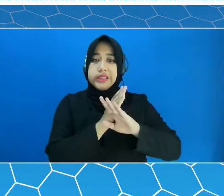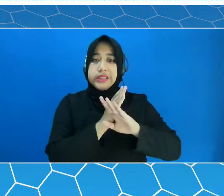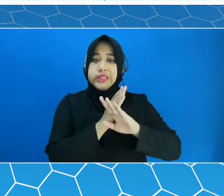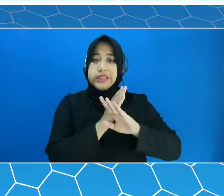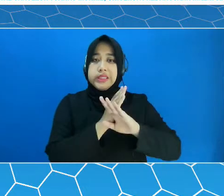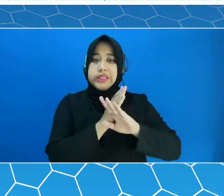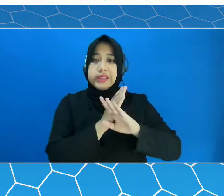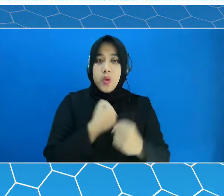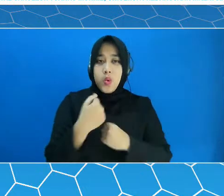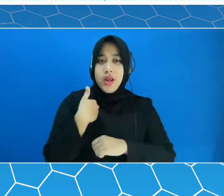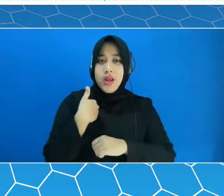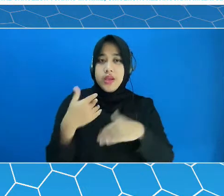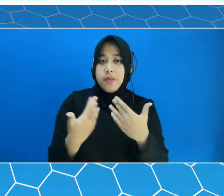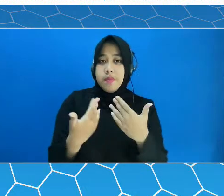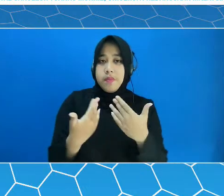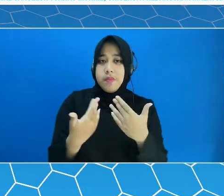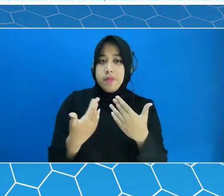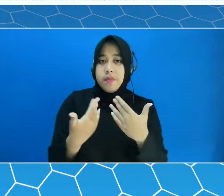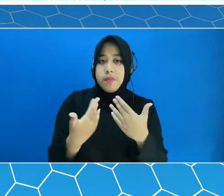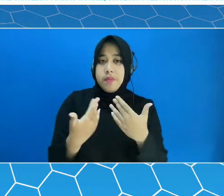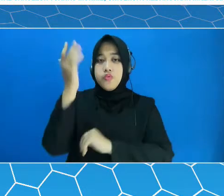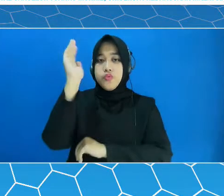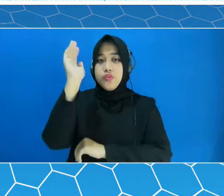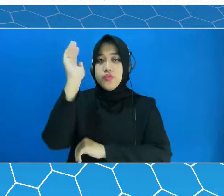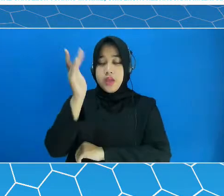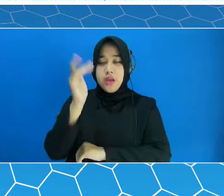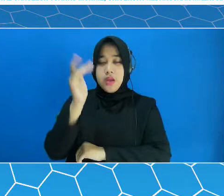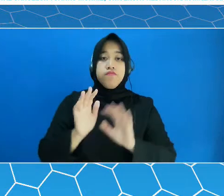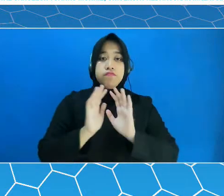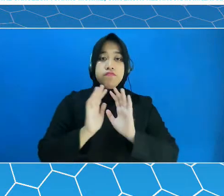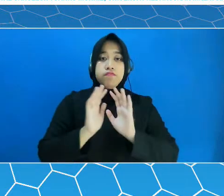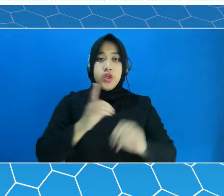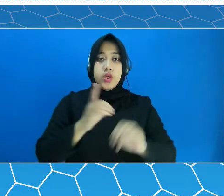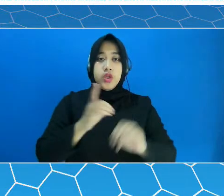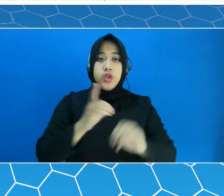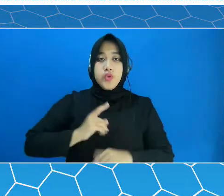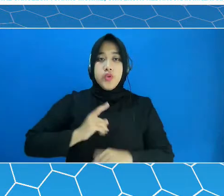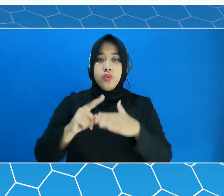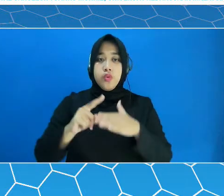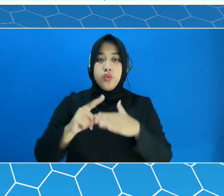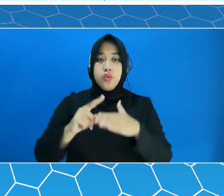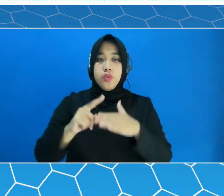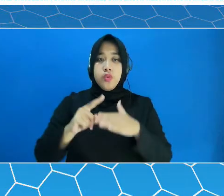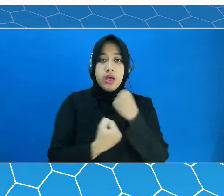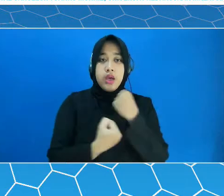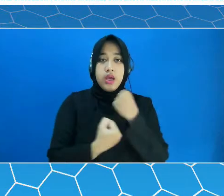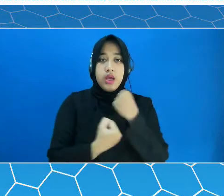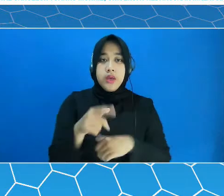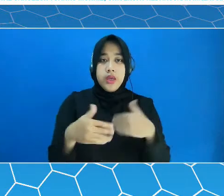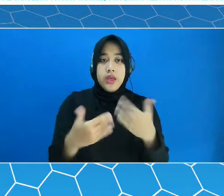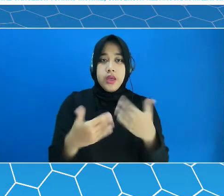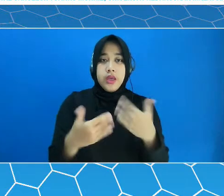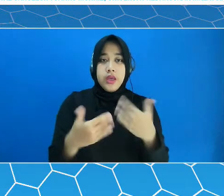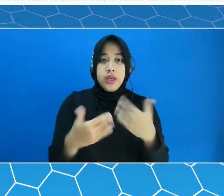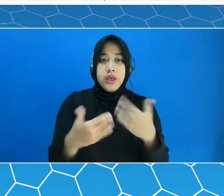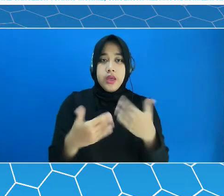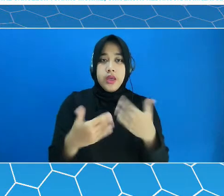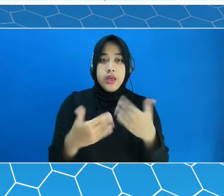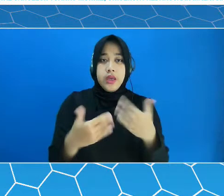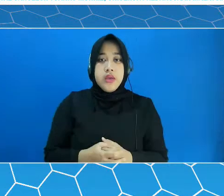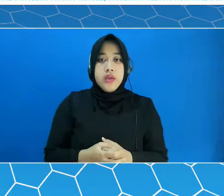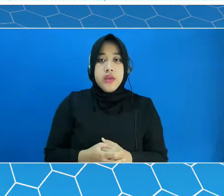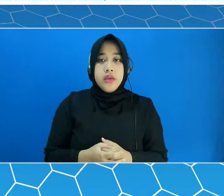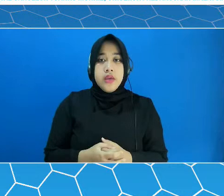of doctors, although despite the COVID, have started actively using, I would say, multimedia